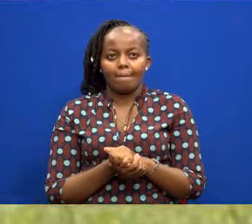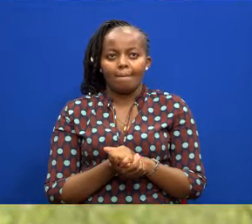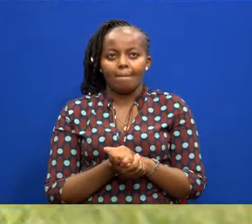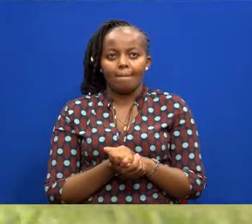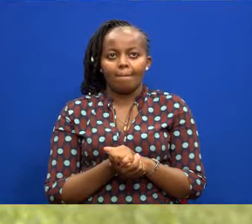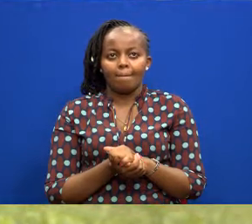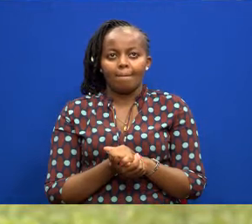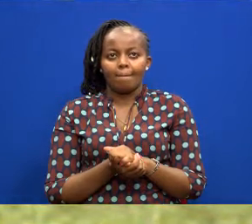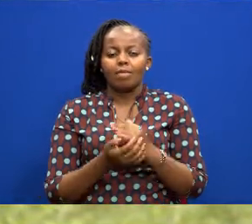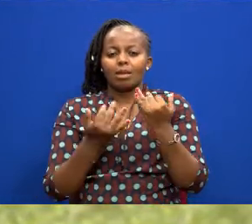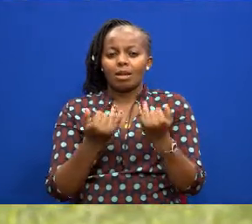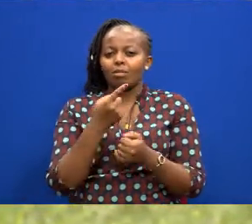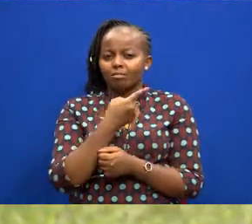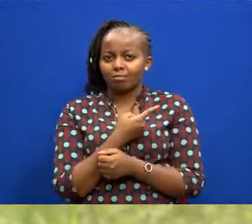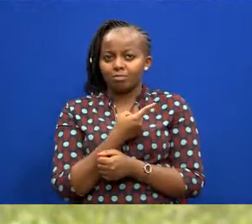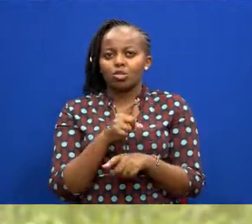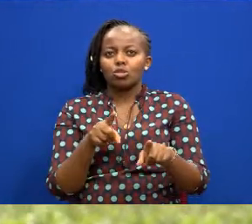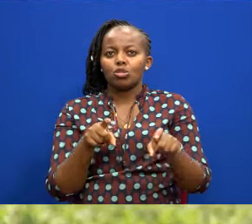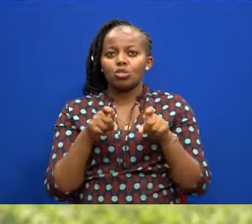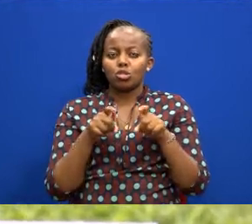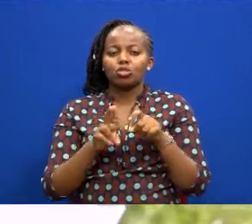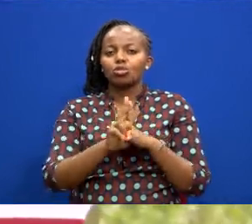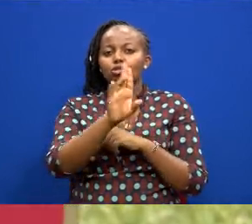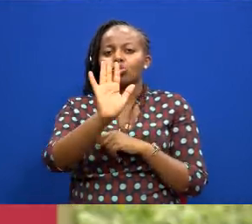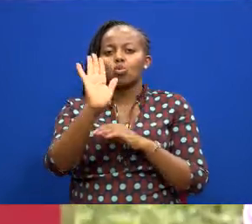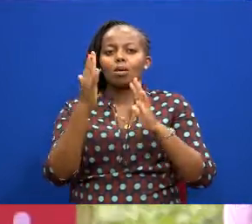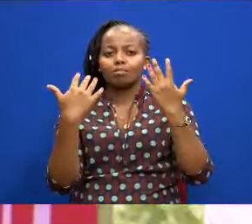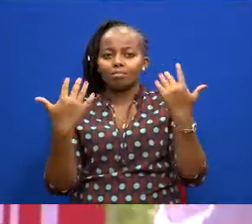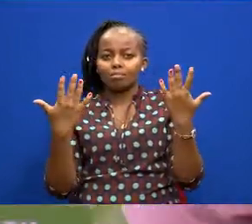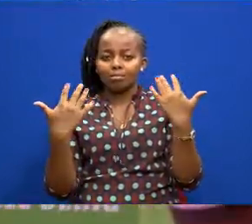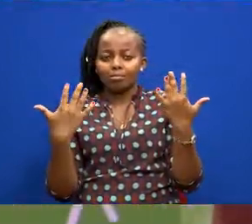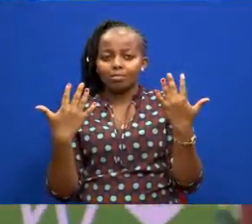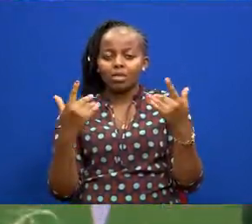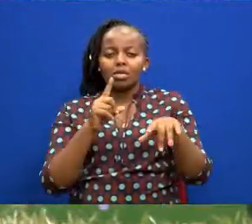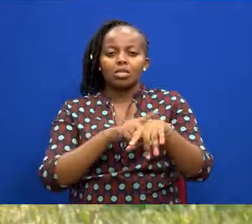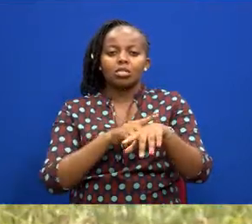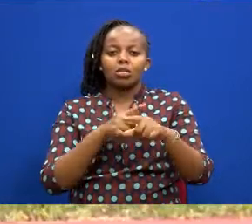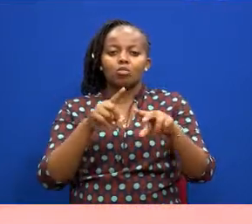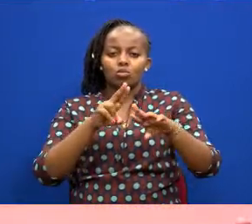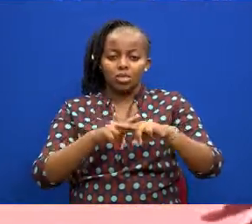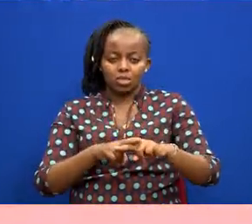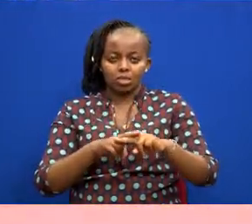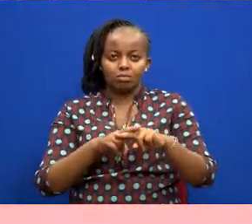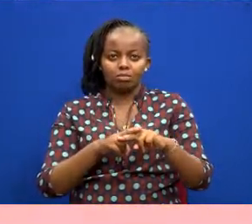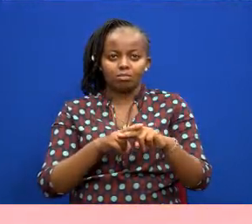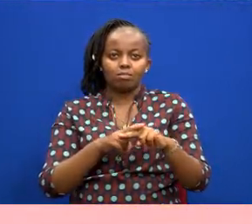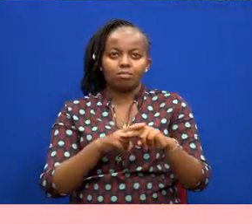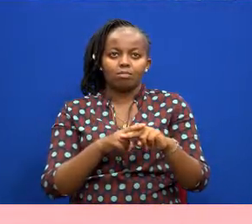Good. Now, in this segment, you need to use your hands. While sitting down,